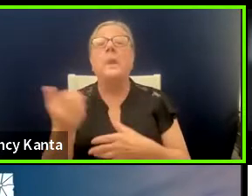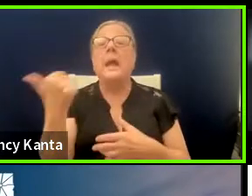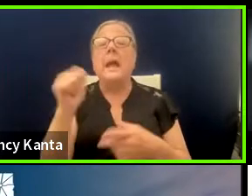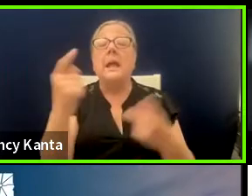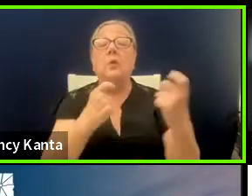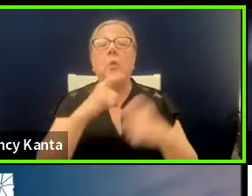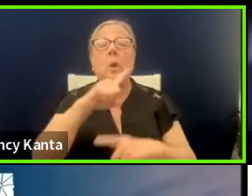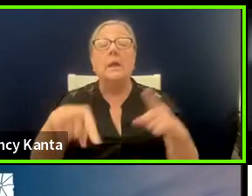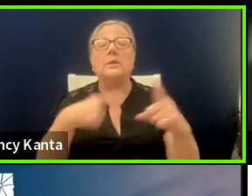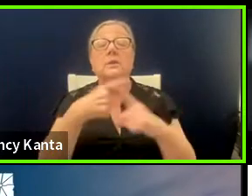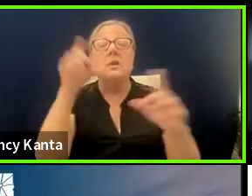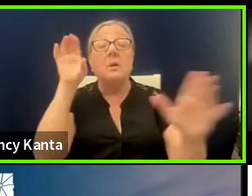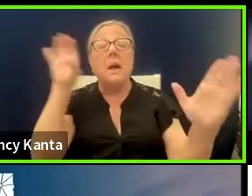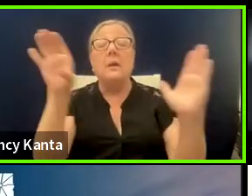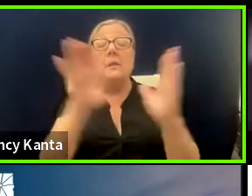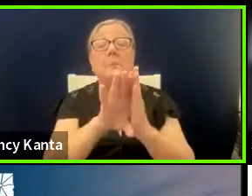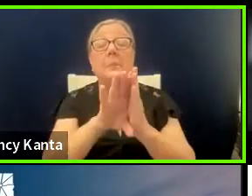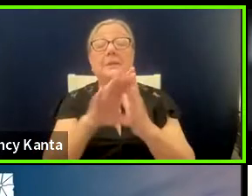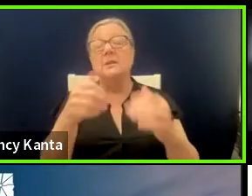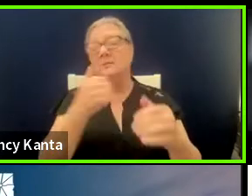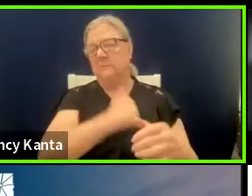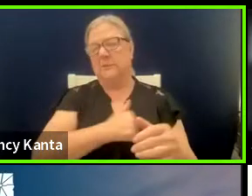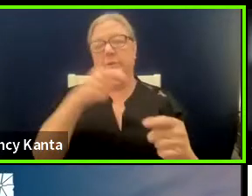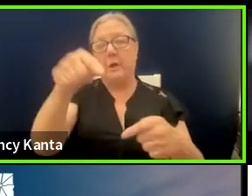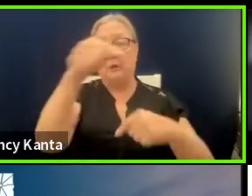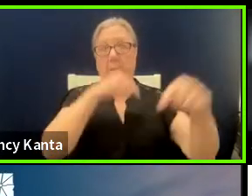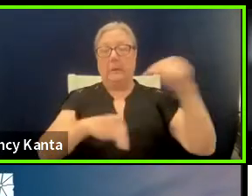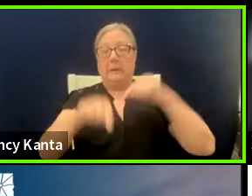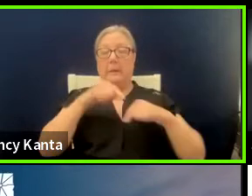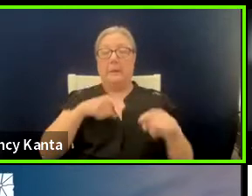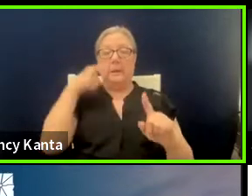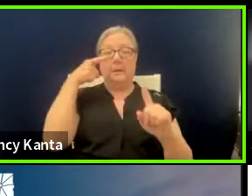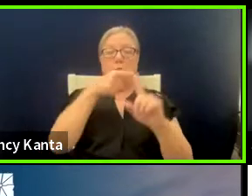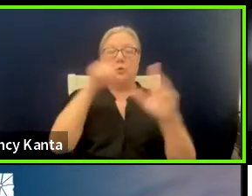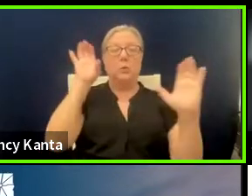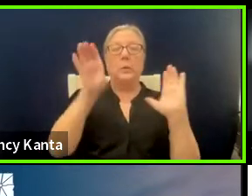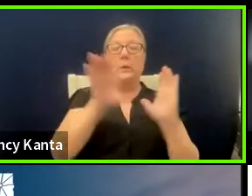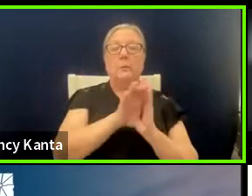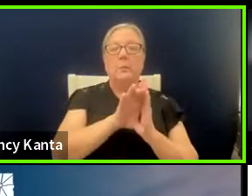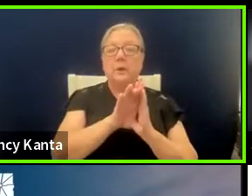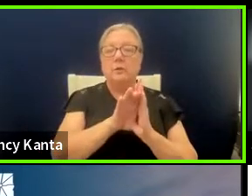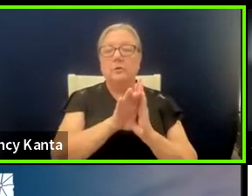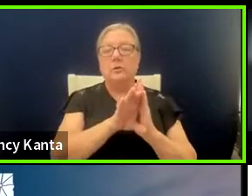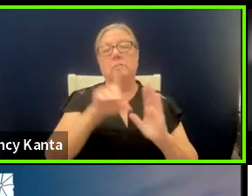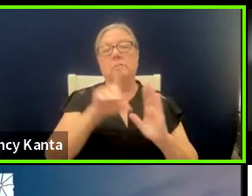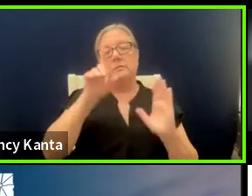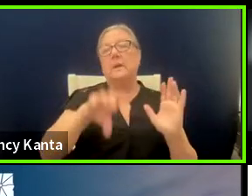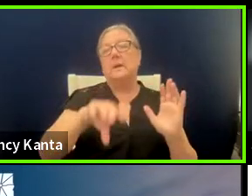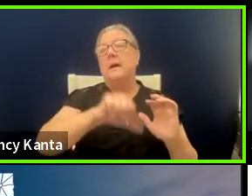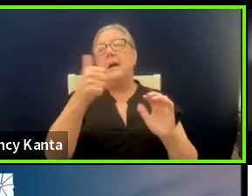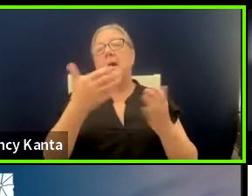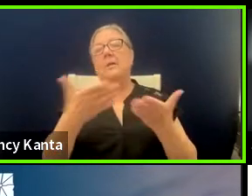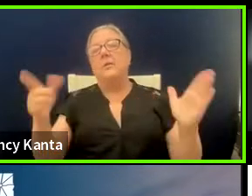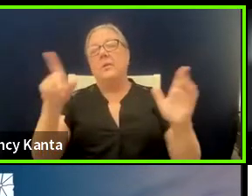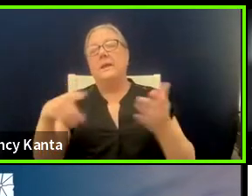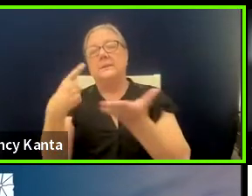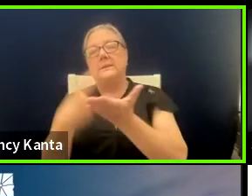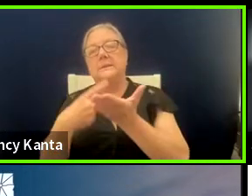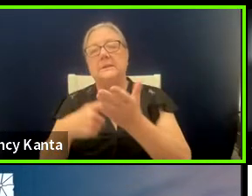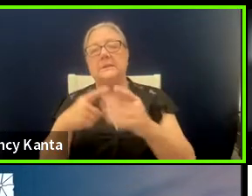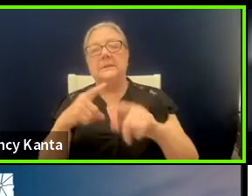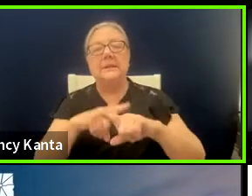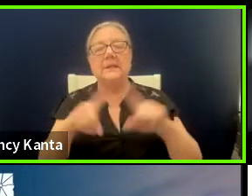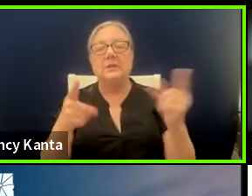visualizations? Sorry to go back to that, but just want to make sure. I know we have some things to move on, but we do have some design experts